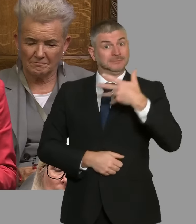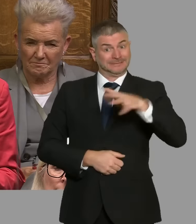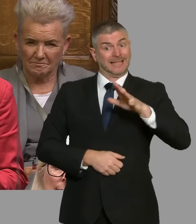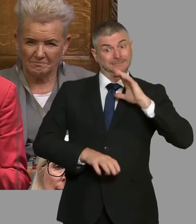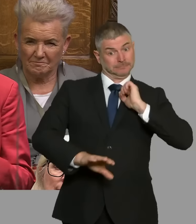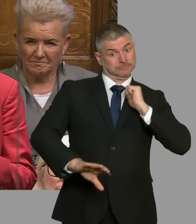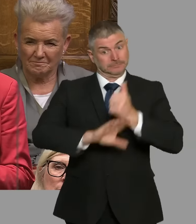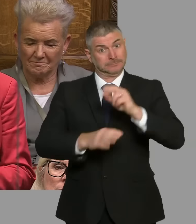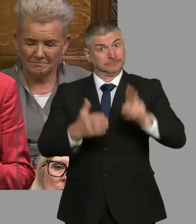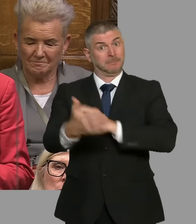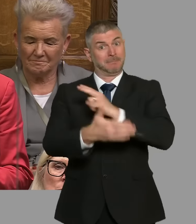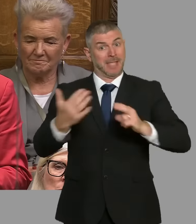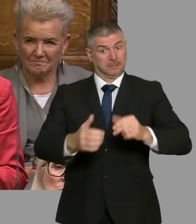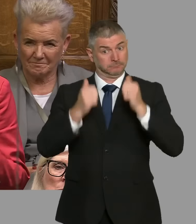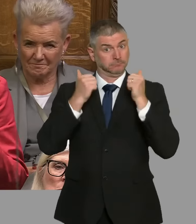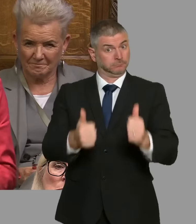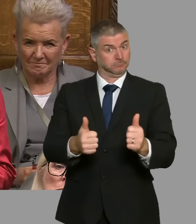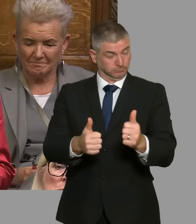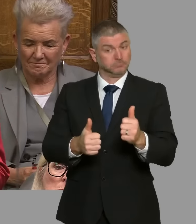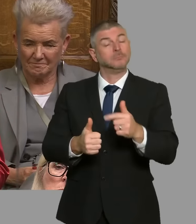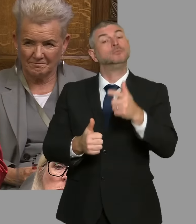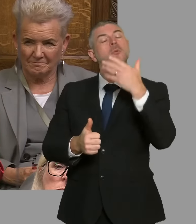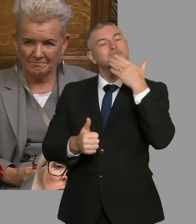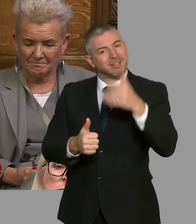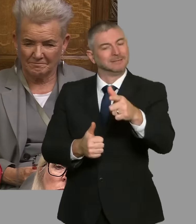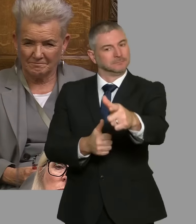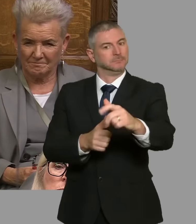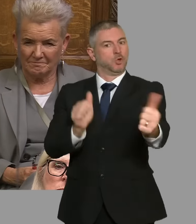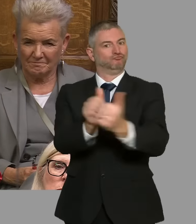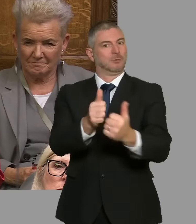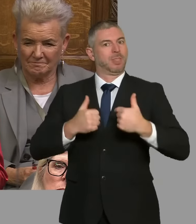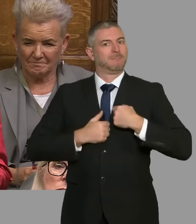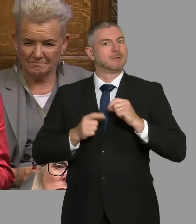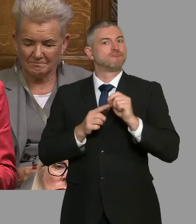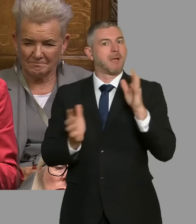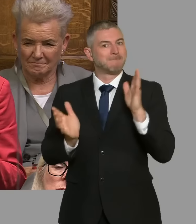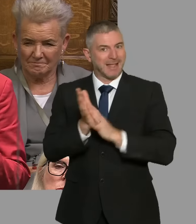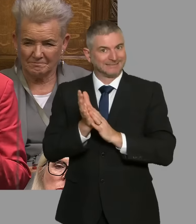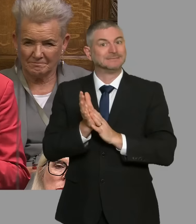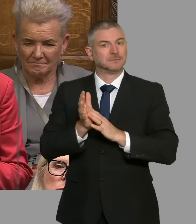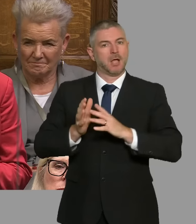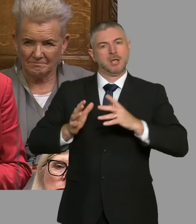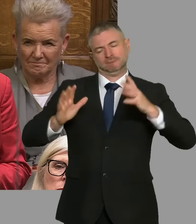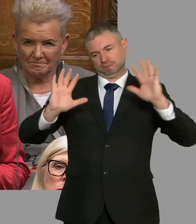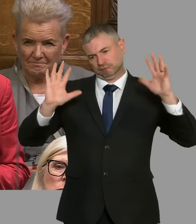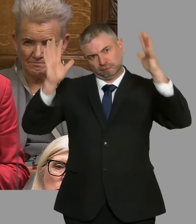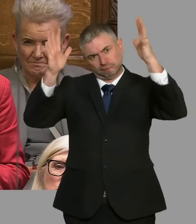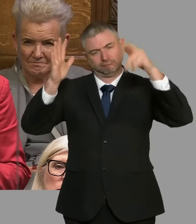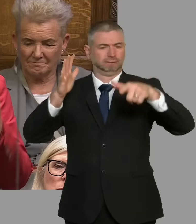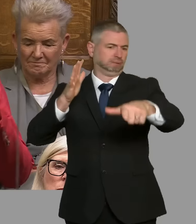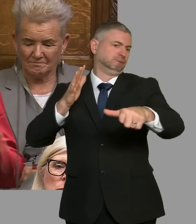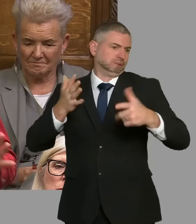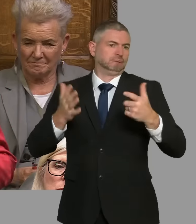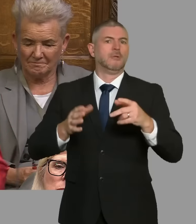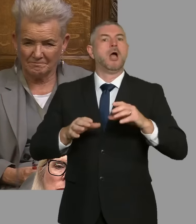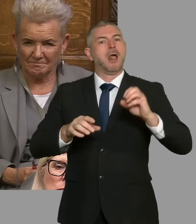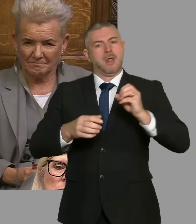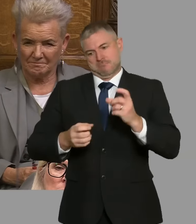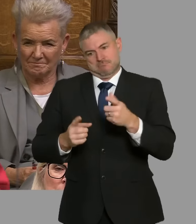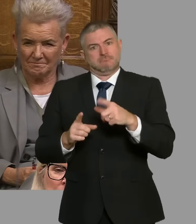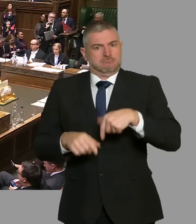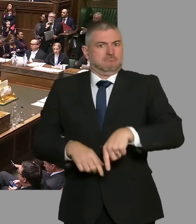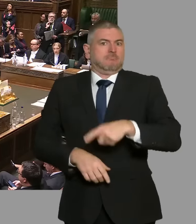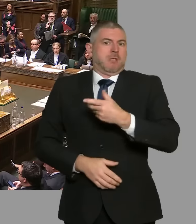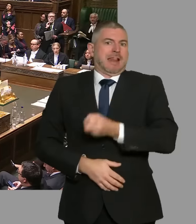on celebrating a Labour promise delivered and share the message that we should always bin wet wipes and other wipes, not flush